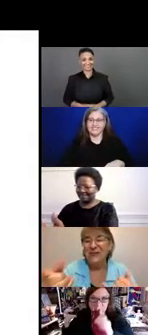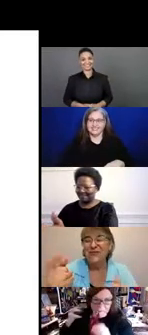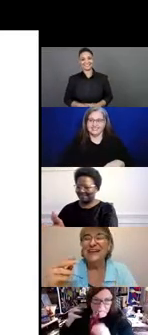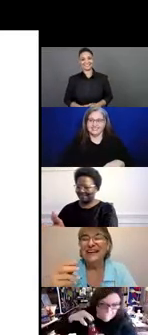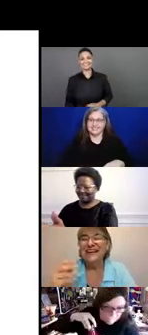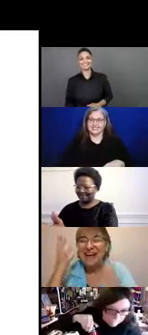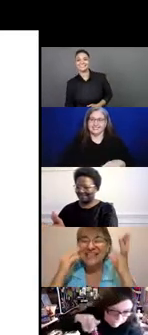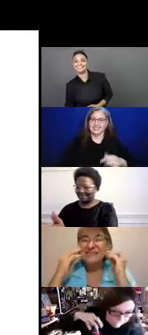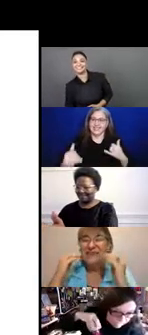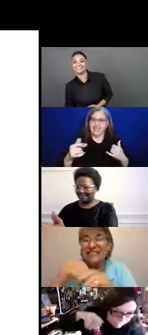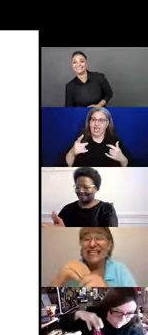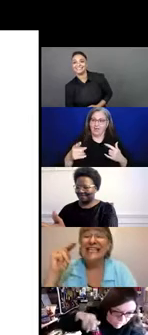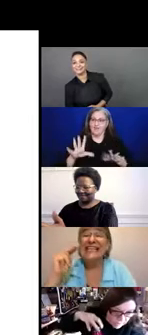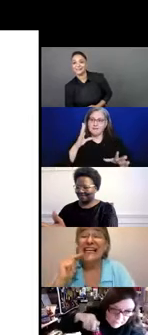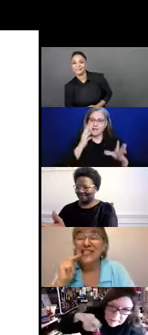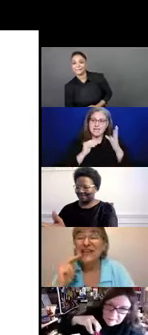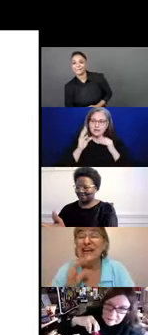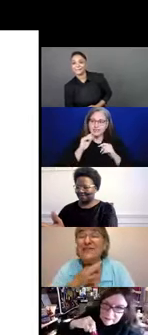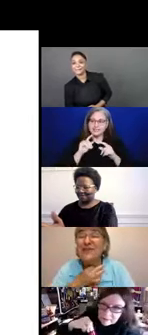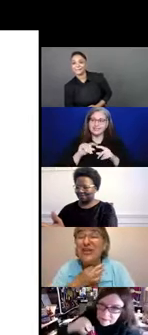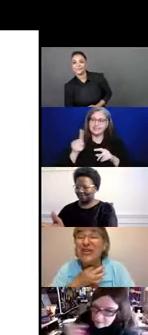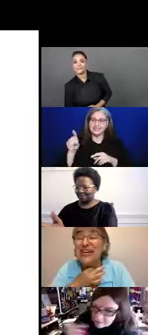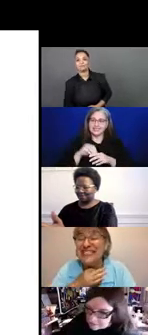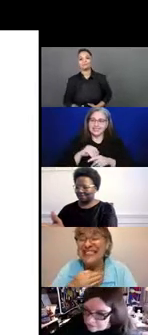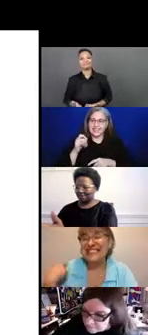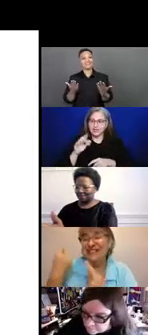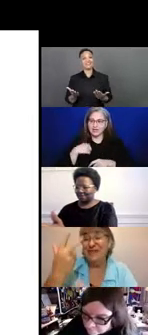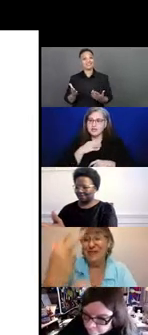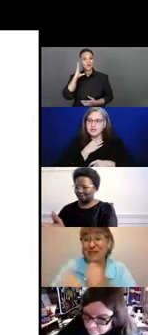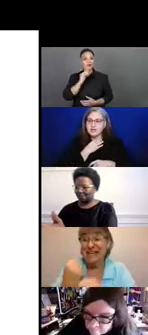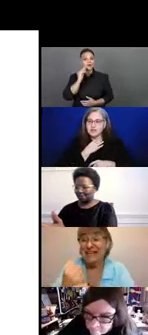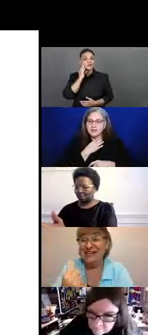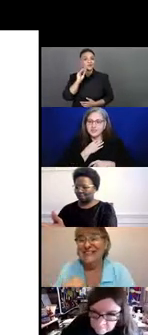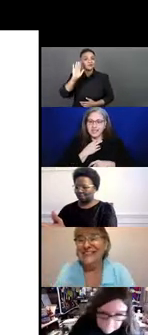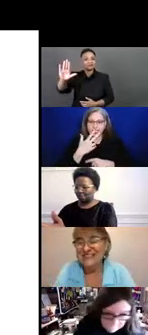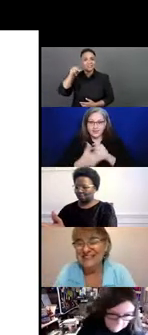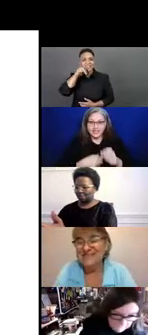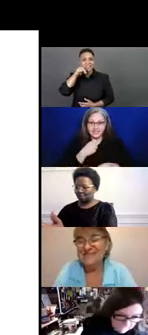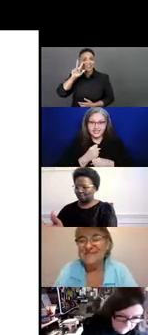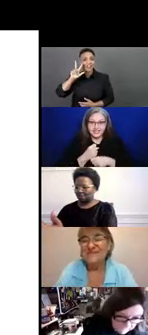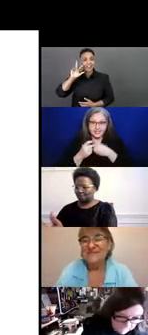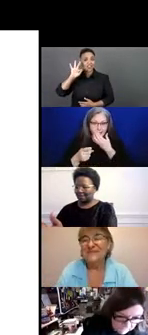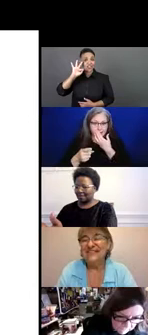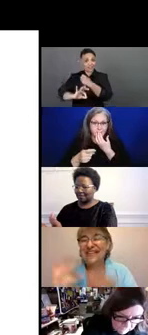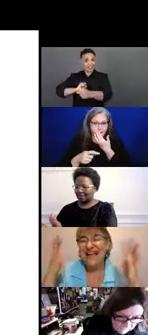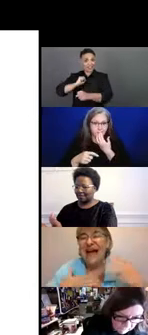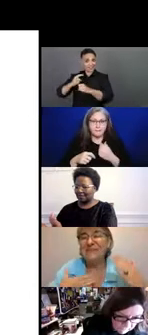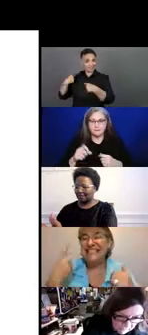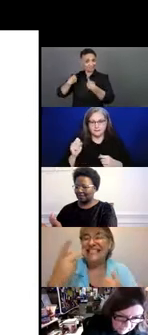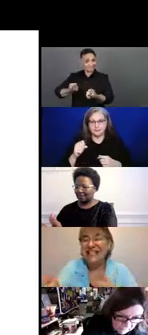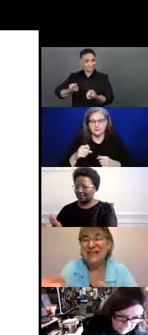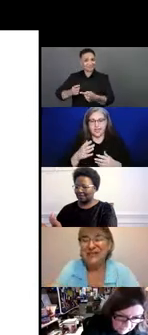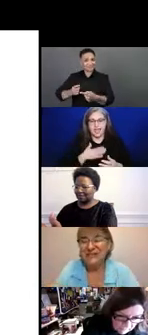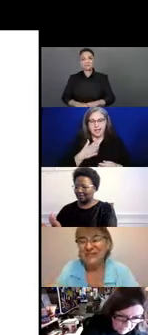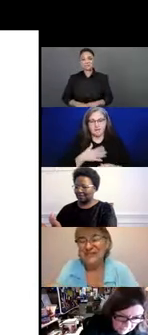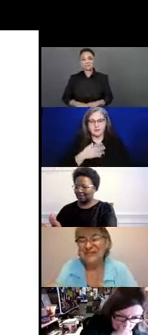Now you have experience in Nigeria. I'm so curious, for 3 years. Yeah. Happy to